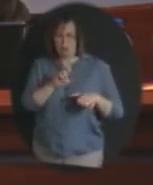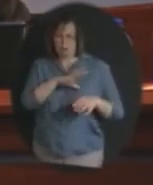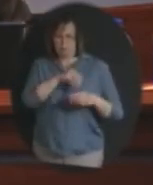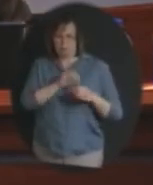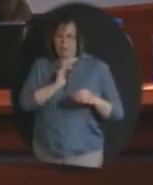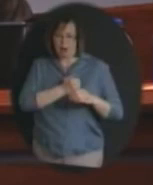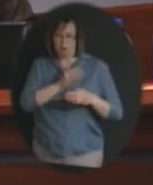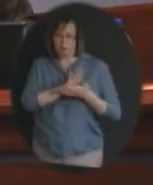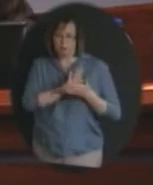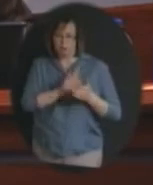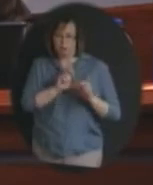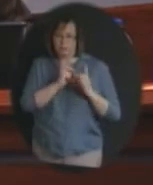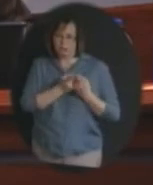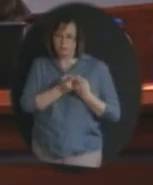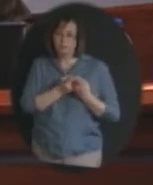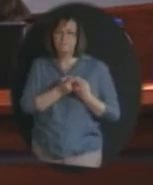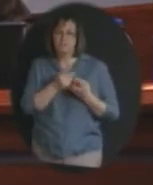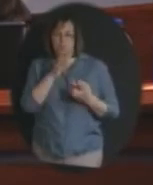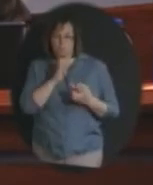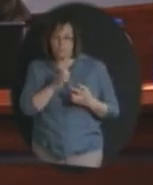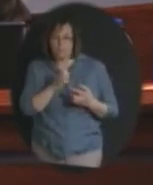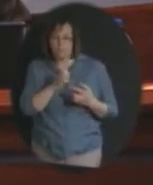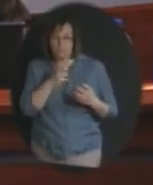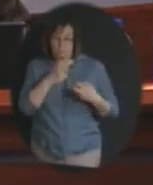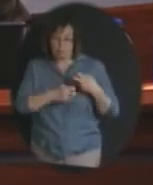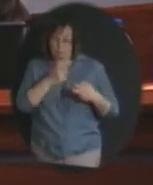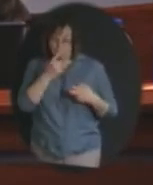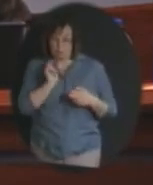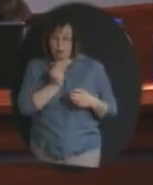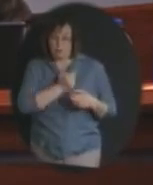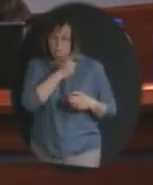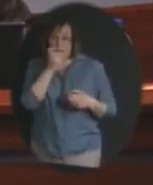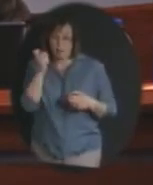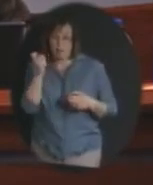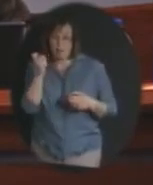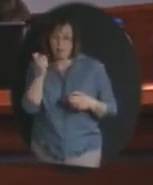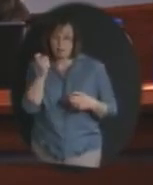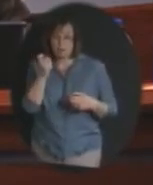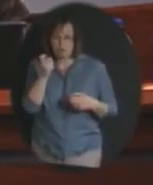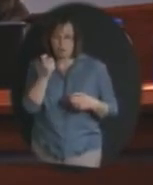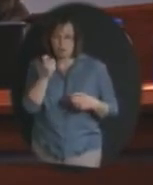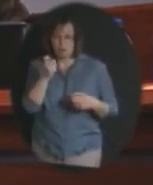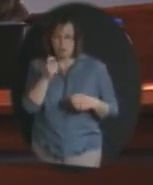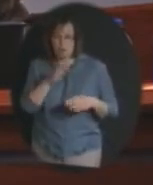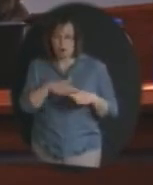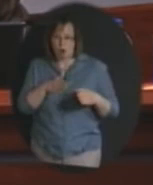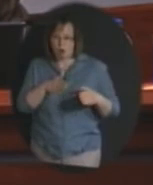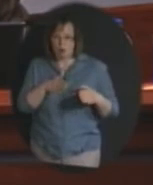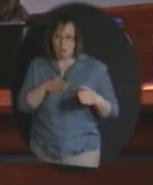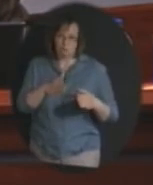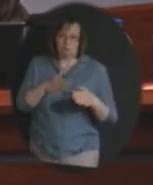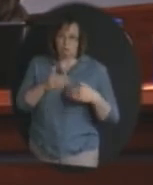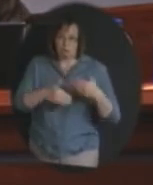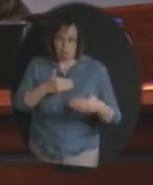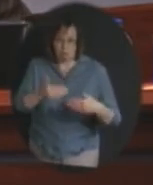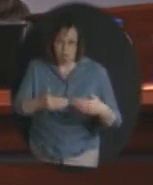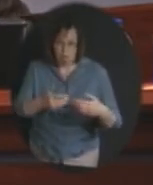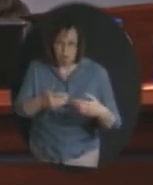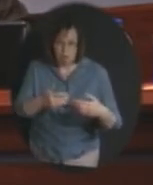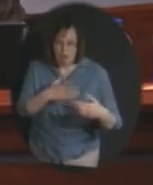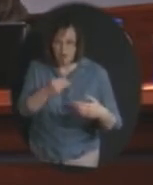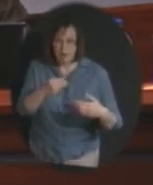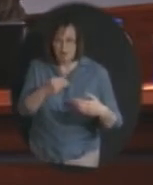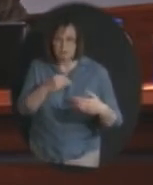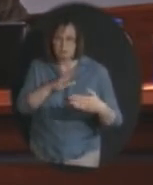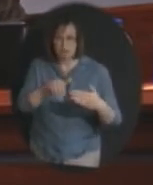school district? Well, it will be a problem for us because we are down that road running pretty hard, and it's